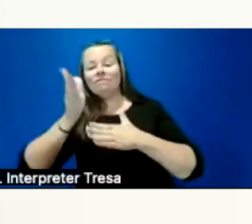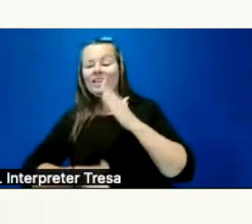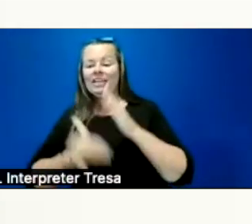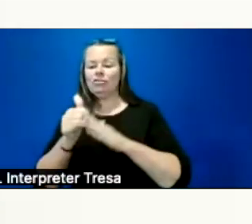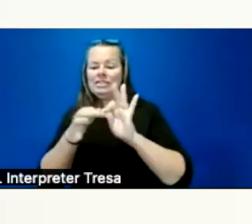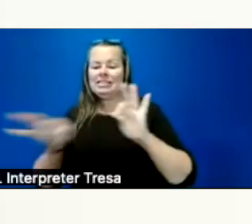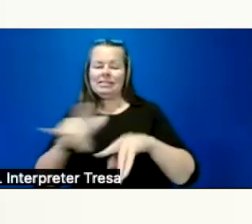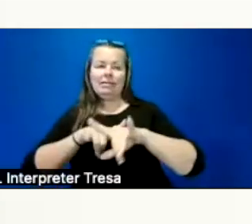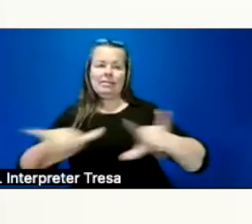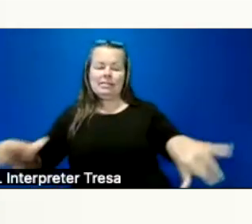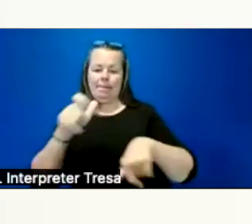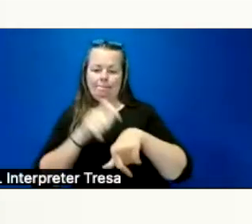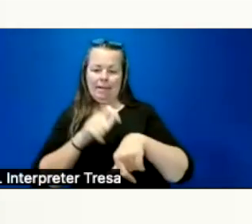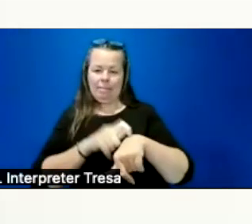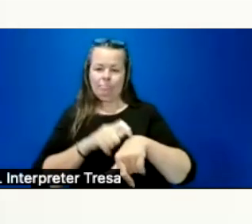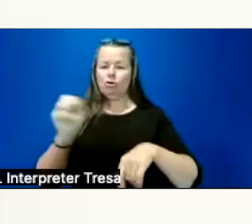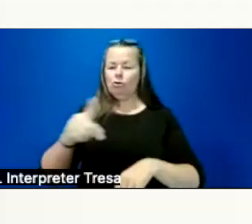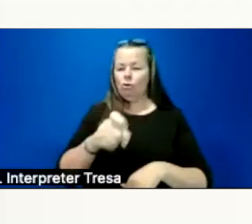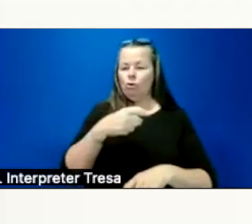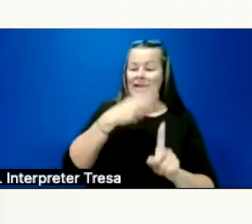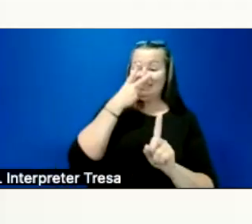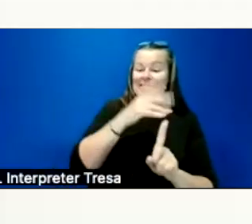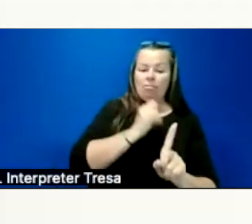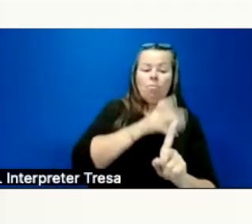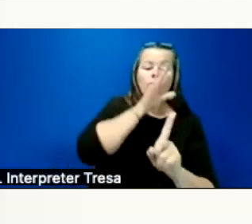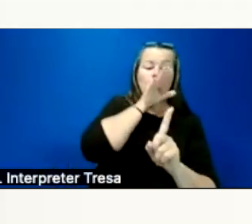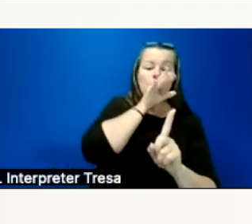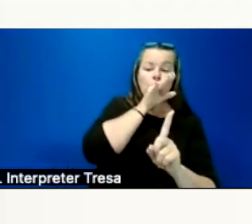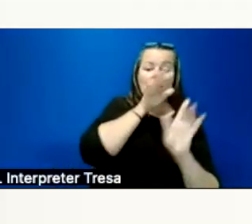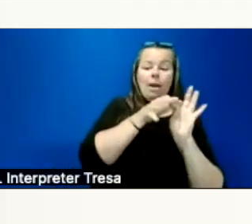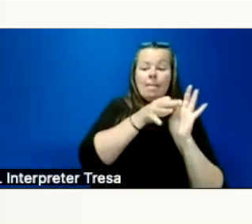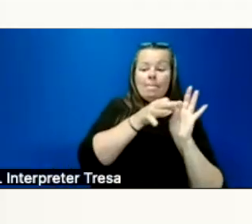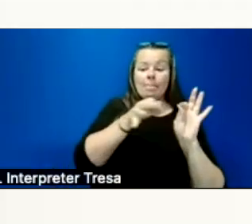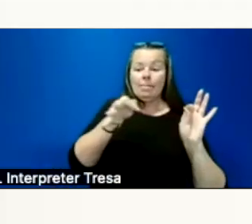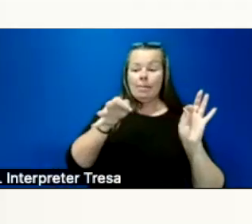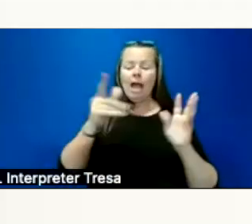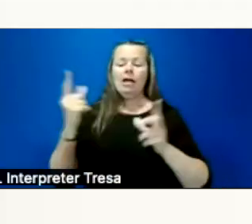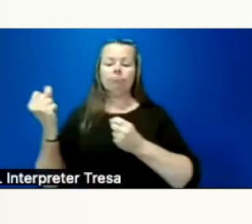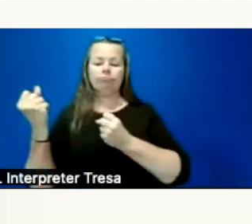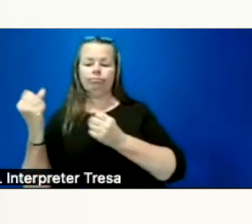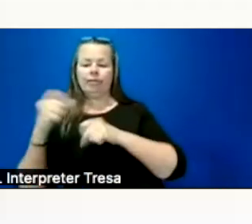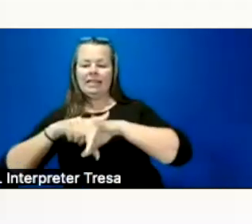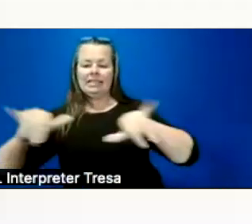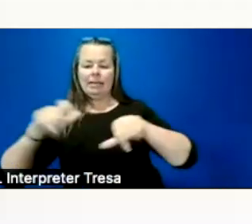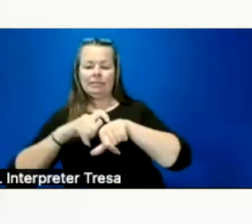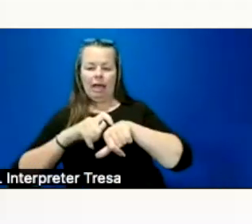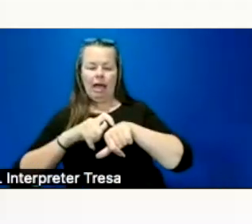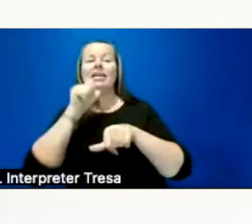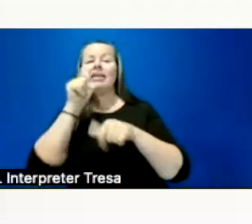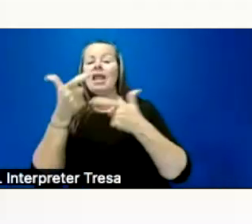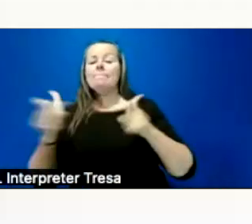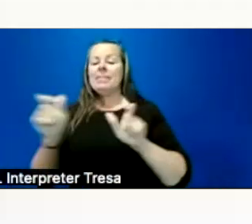see that there's the spoken language, and you will hardly see that there's a big delay. And that's why sign languages are